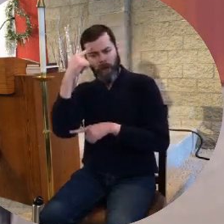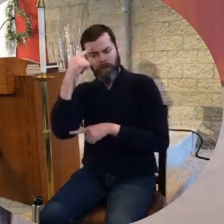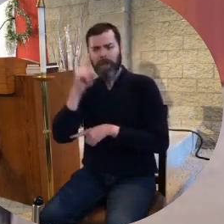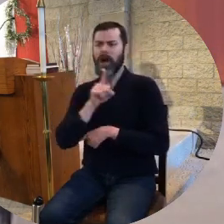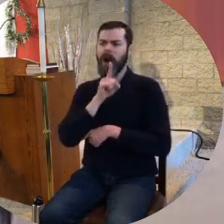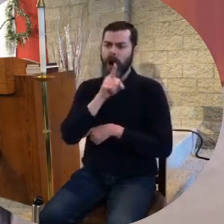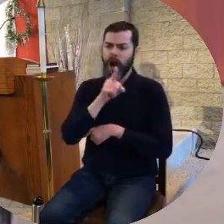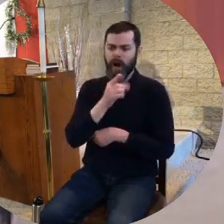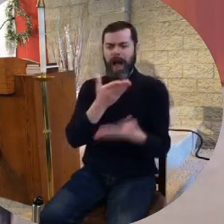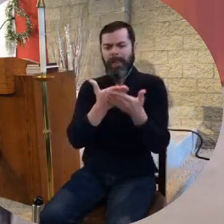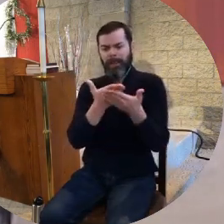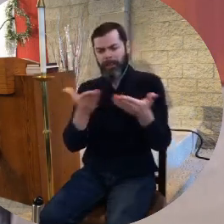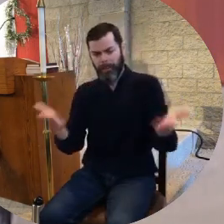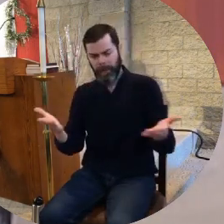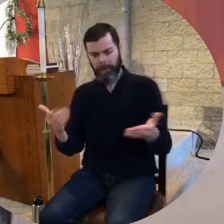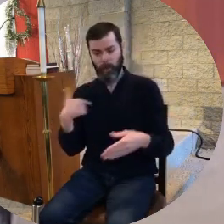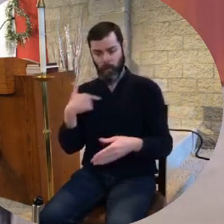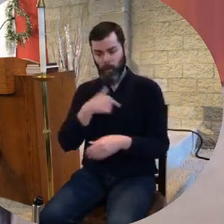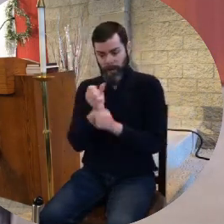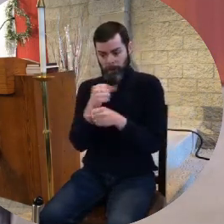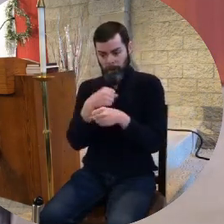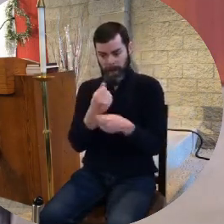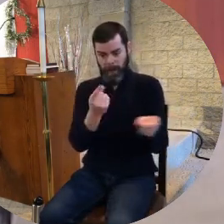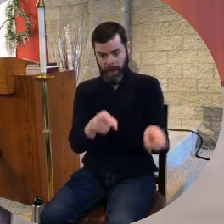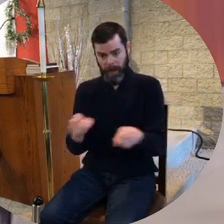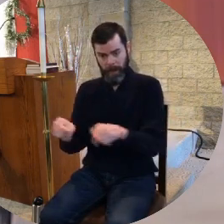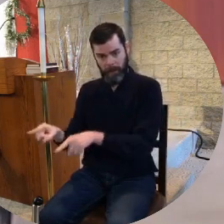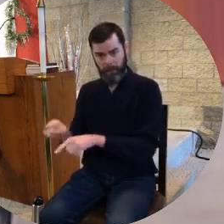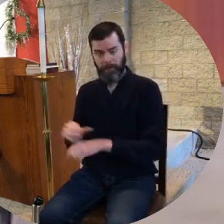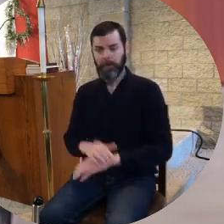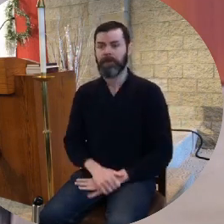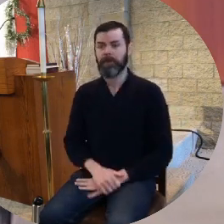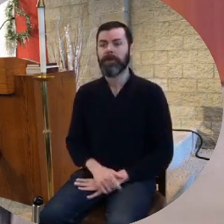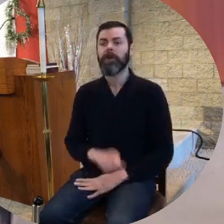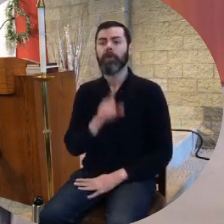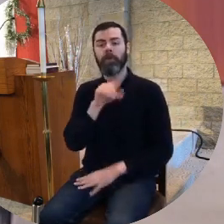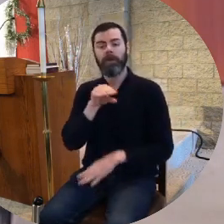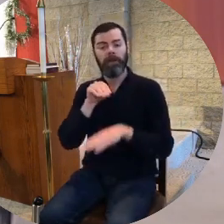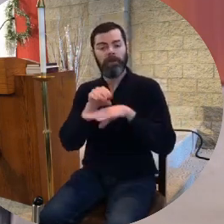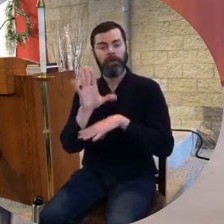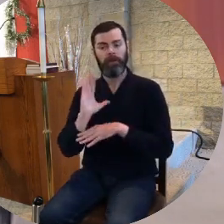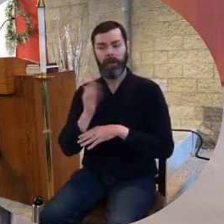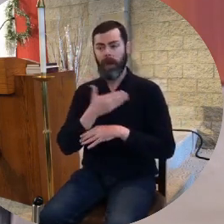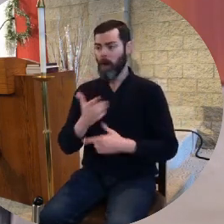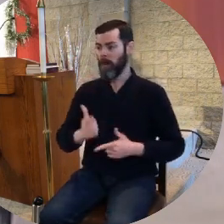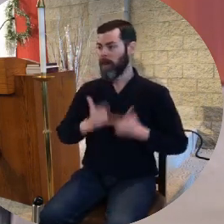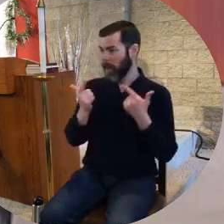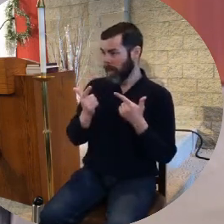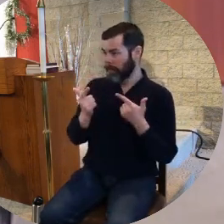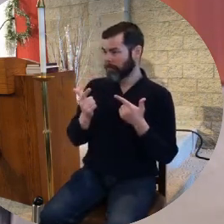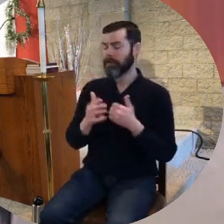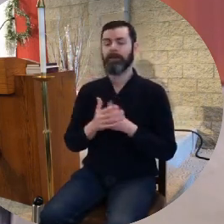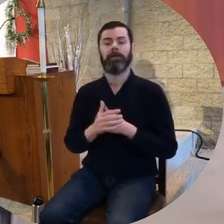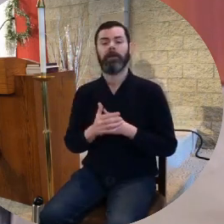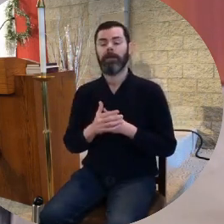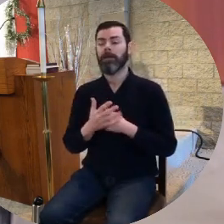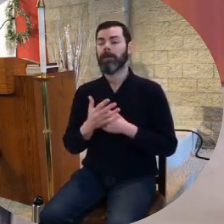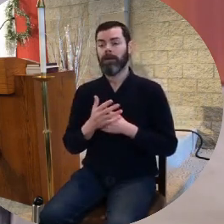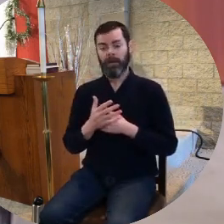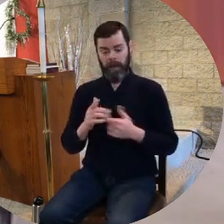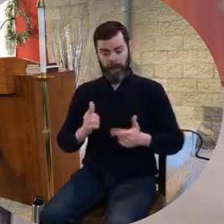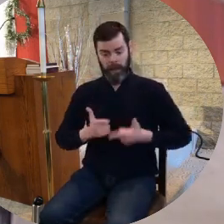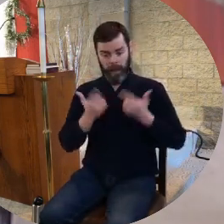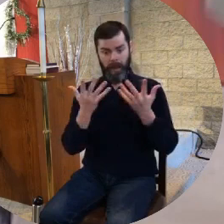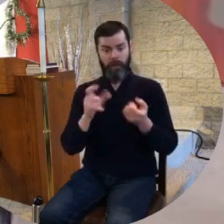indeed creative, and they have something to do with the life that we're experiencing right now. Therefore, if we want to change our lives, we change